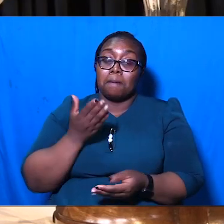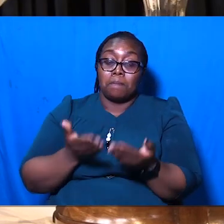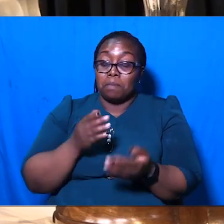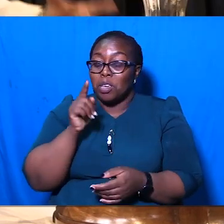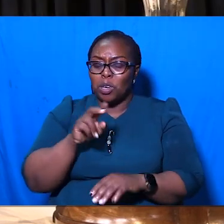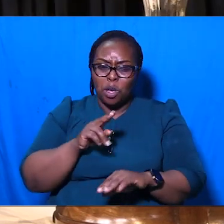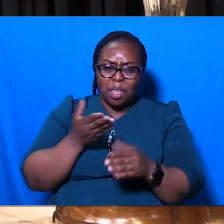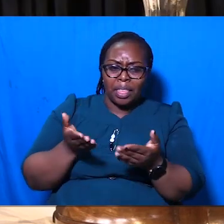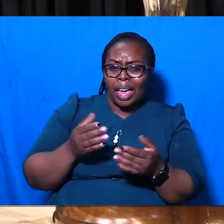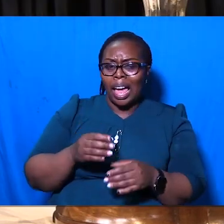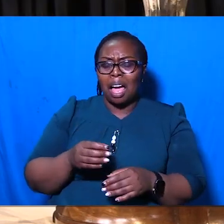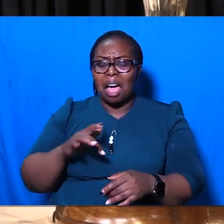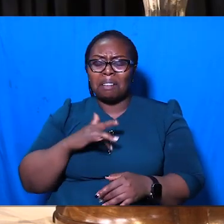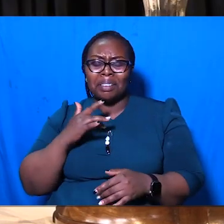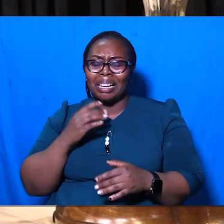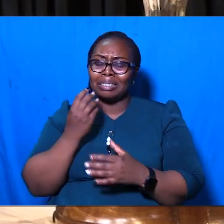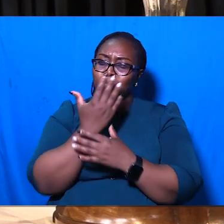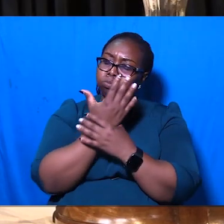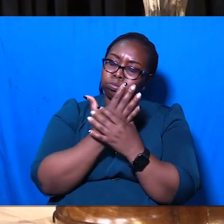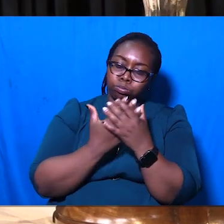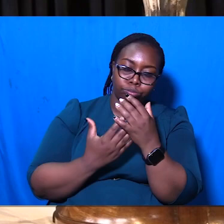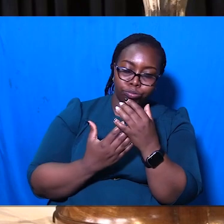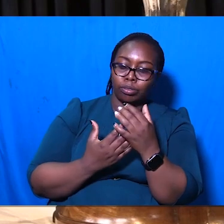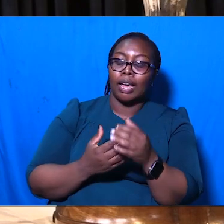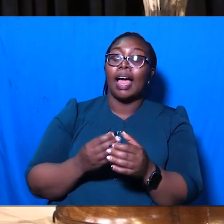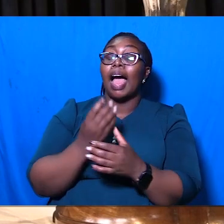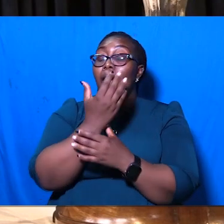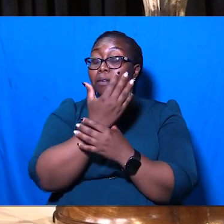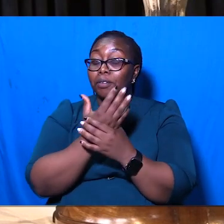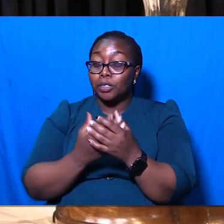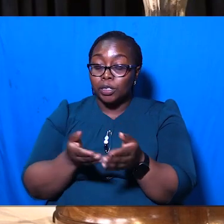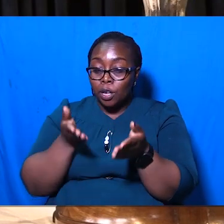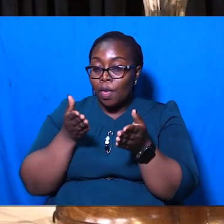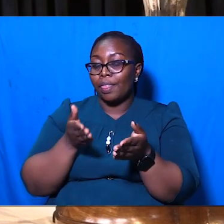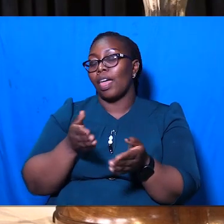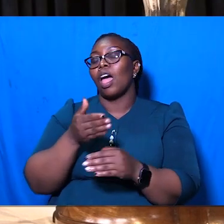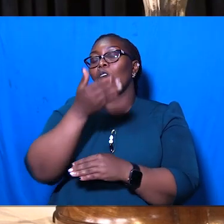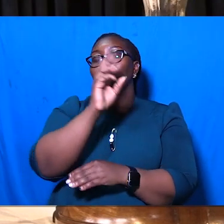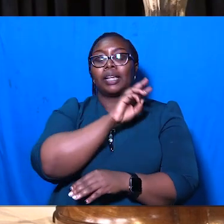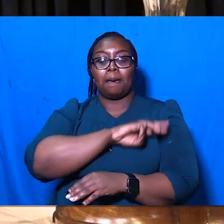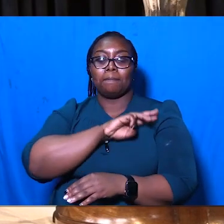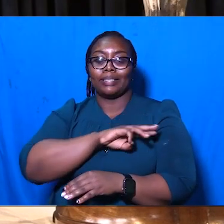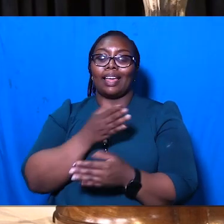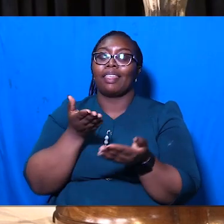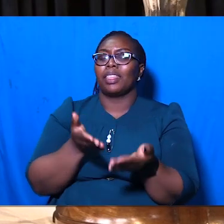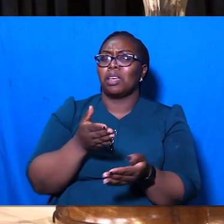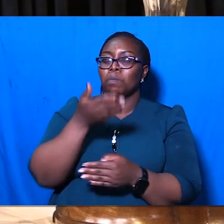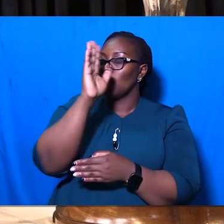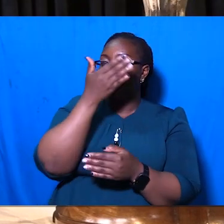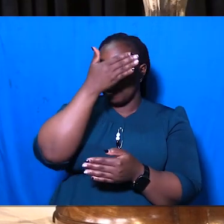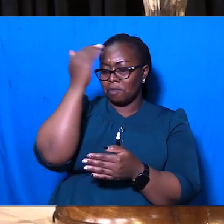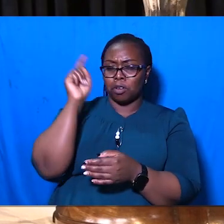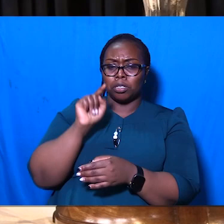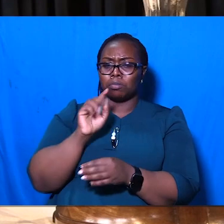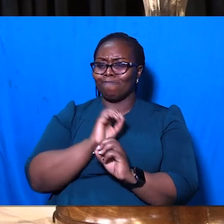spiritually, down in everything. Down there, God's mercy is there. God has never forgotten you. Never,